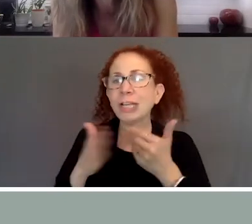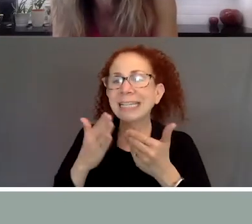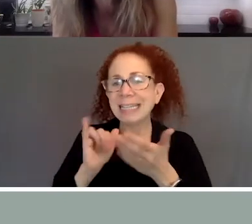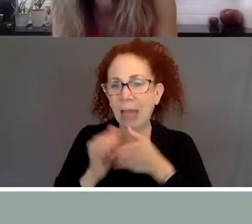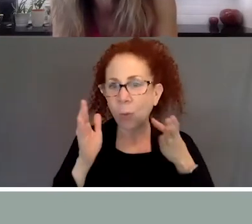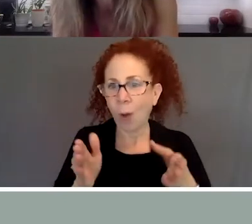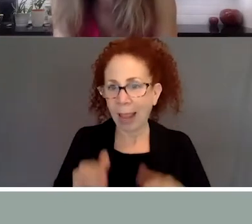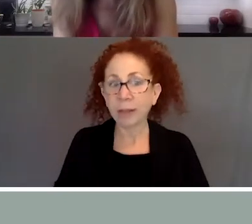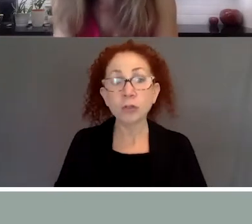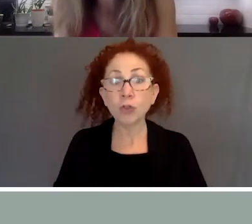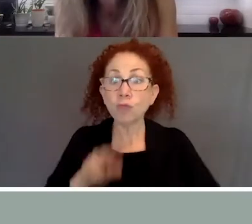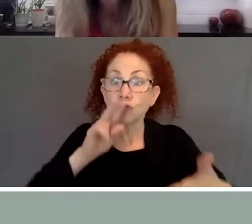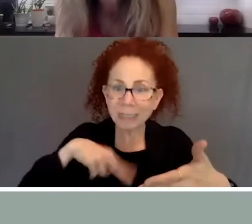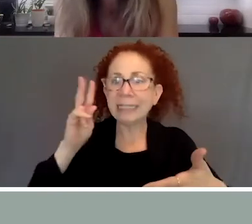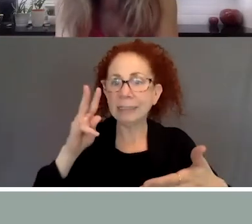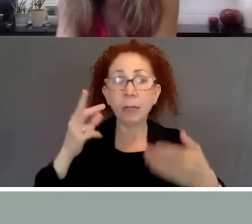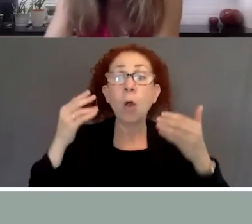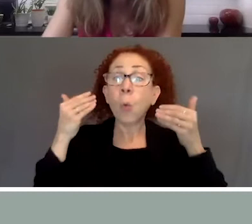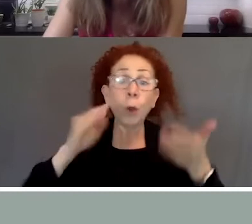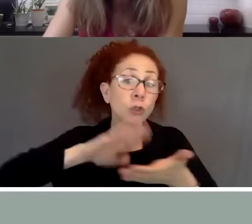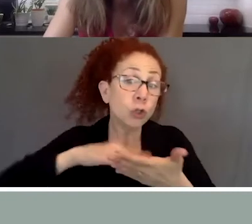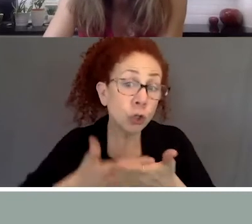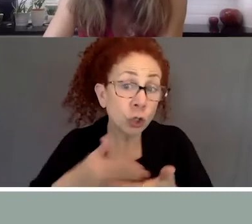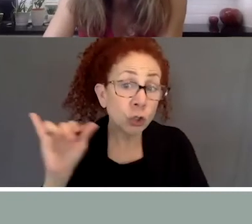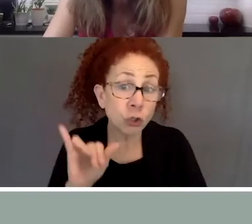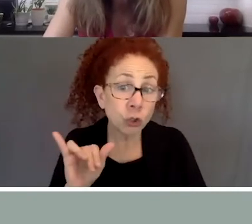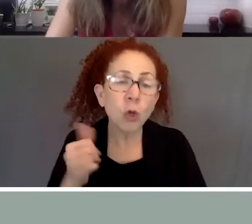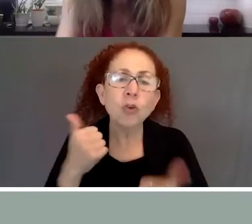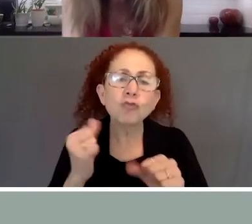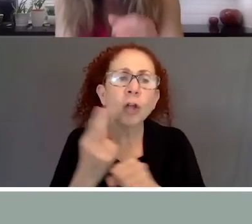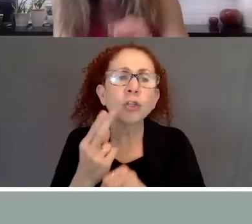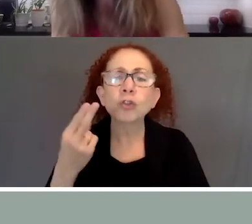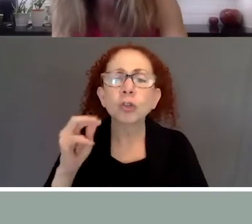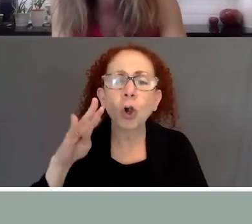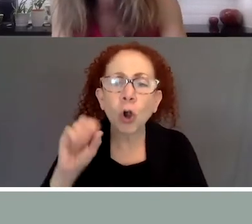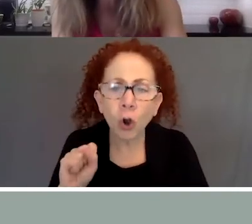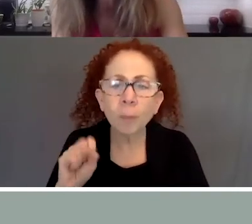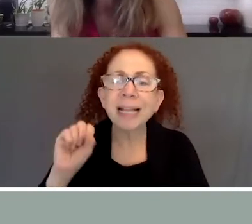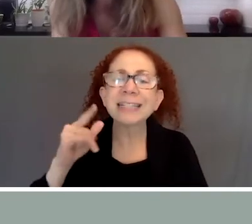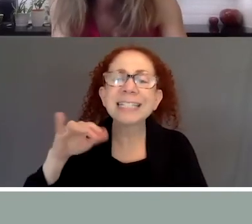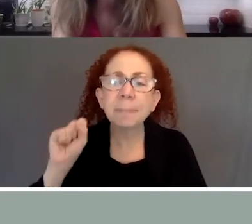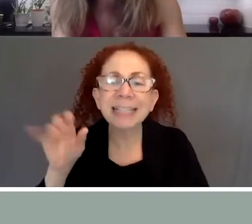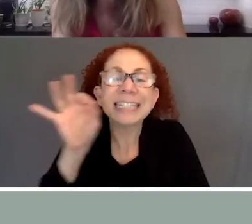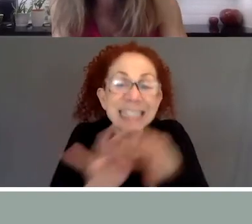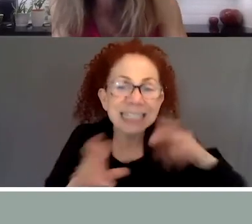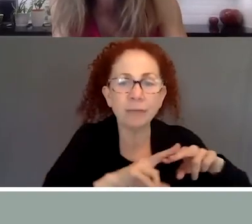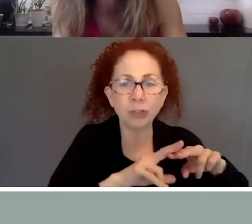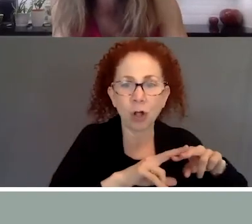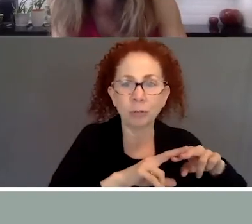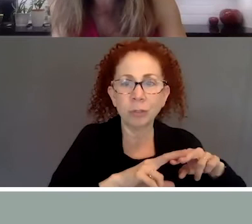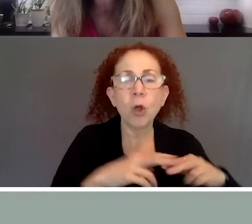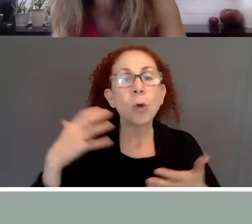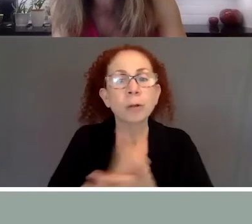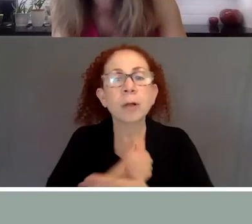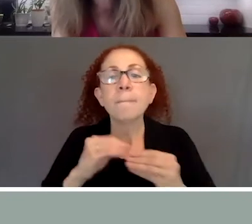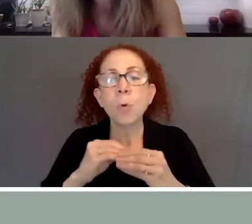look on packages. And then when you're cooking, look to use herbs and spices over salt, because you're going to get more